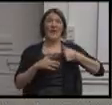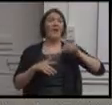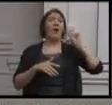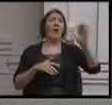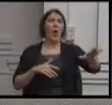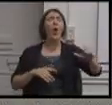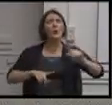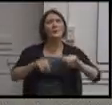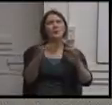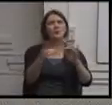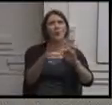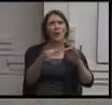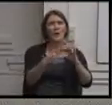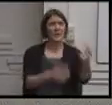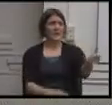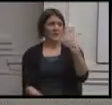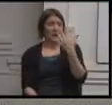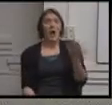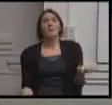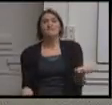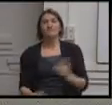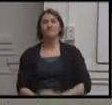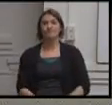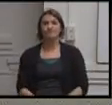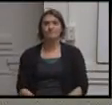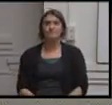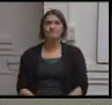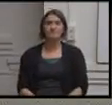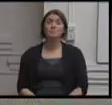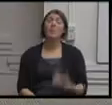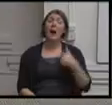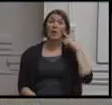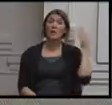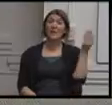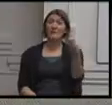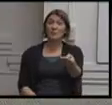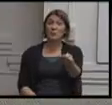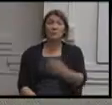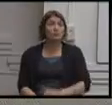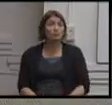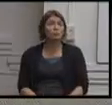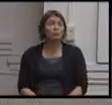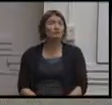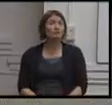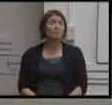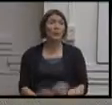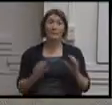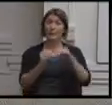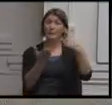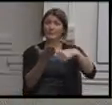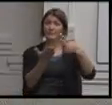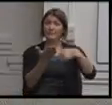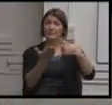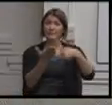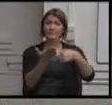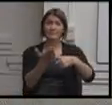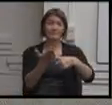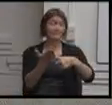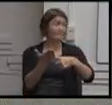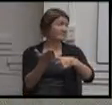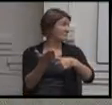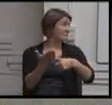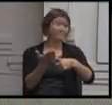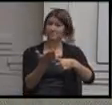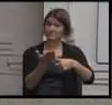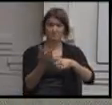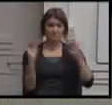weren't communicating amongst ourselves about it. But we'll get you a copy of those. Yeah. Any further discussion? All